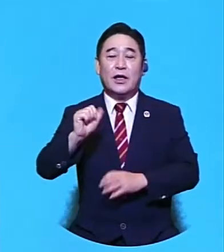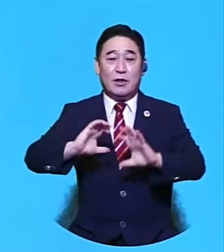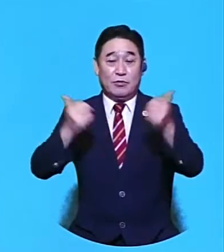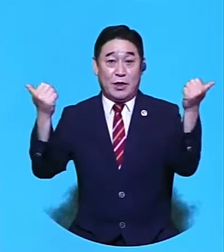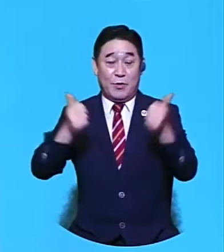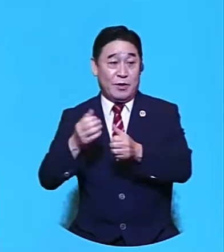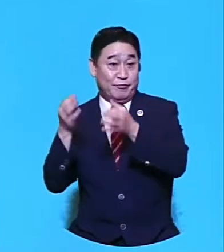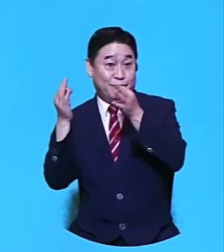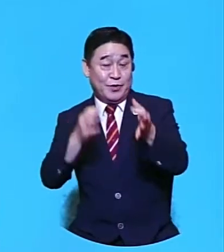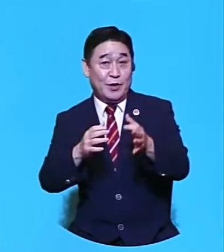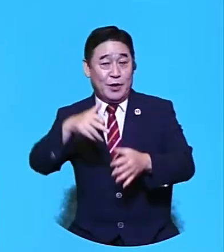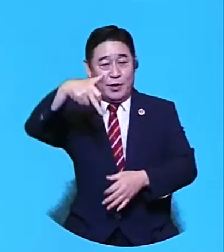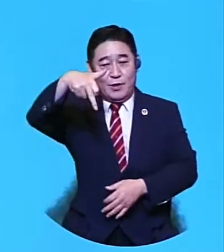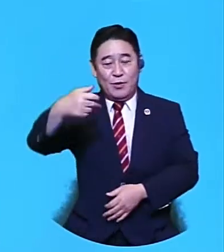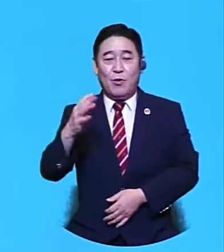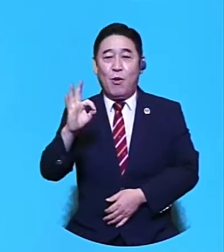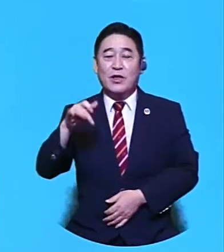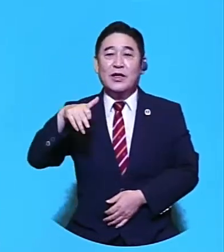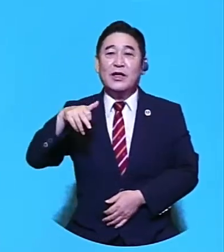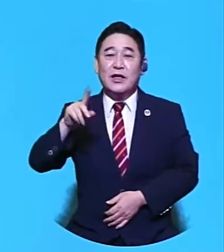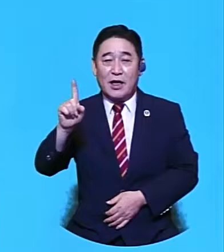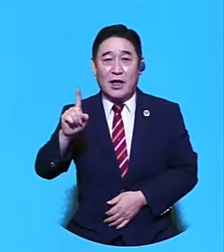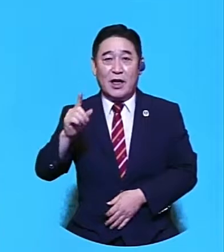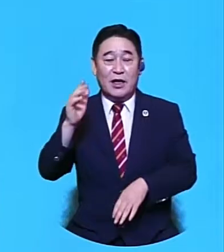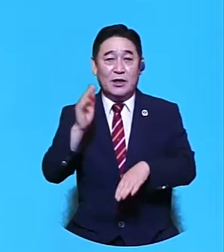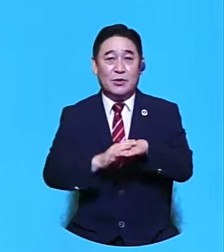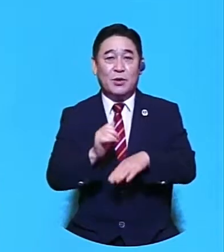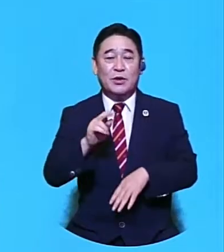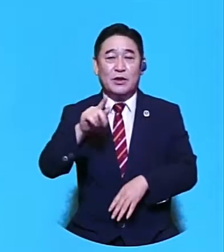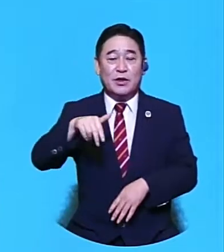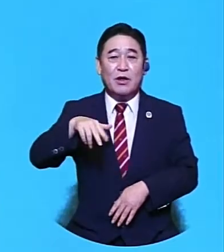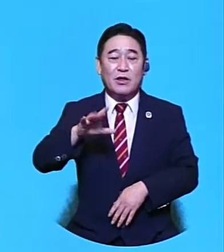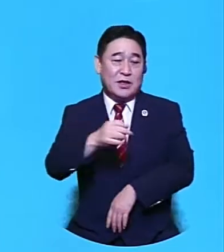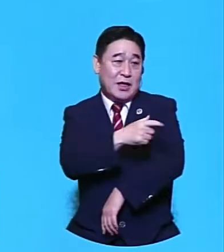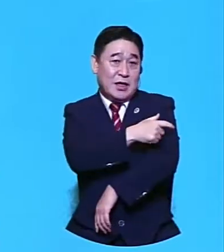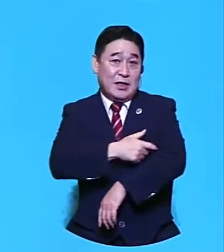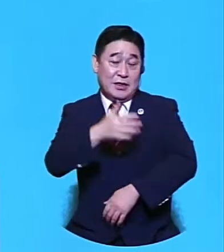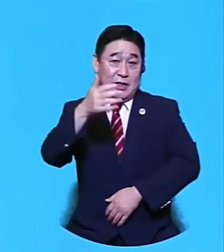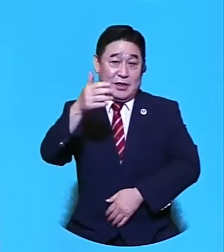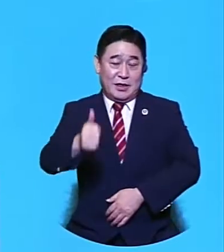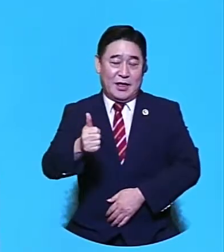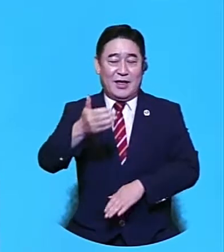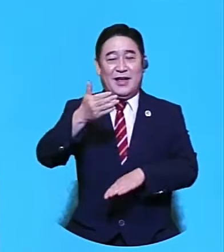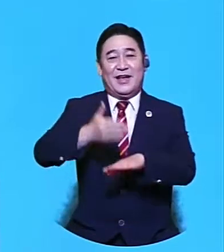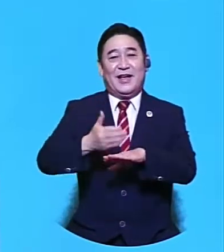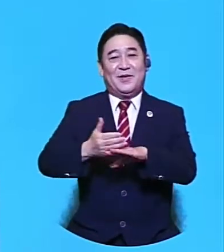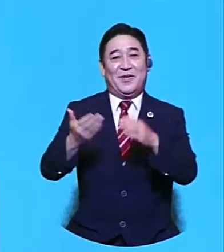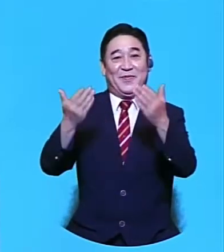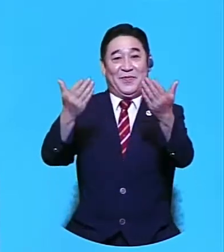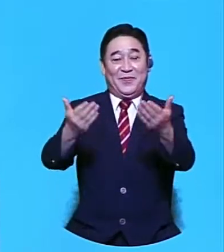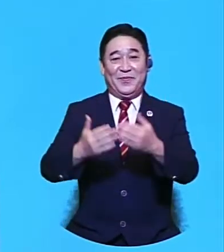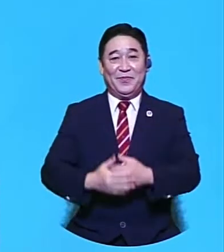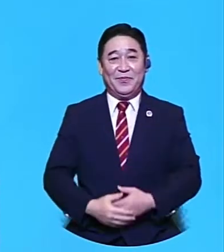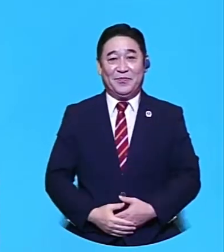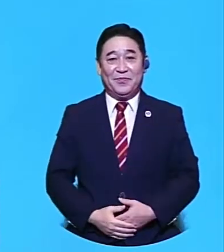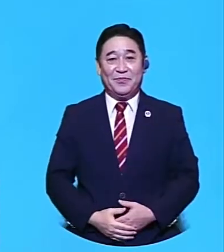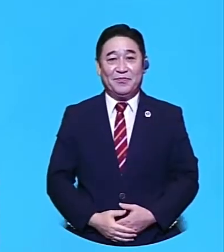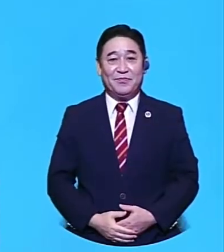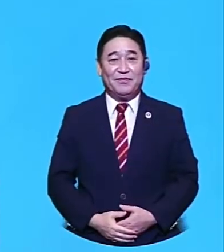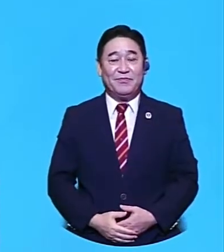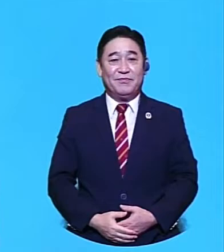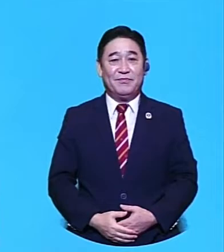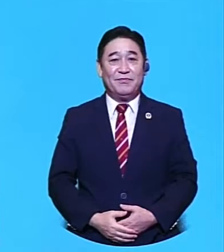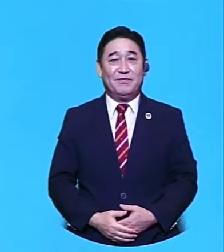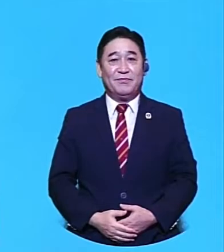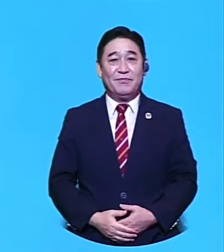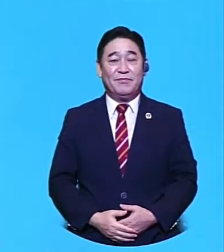Dr. Sonhyuk-sang, the president of Koika, who has been in this world for a long time. And it's